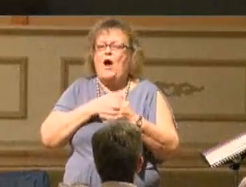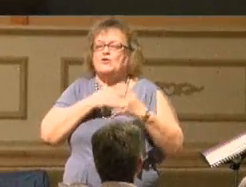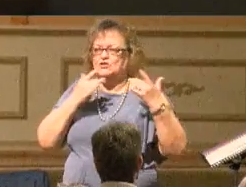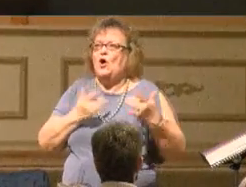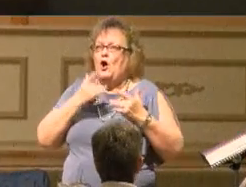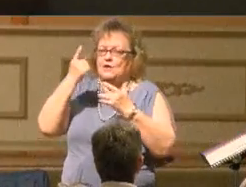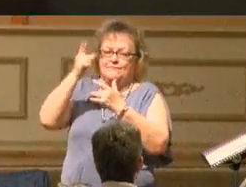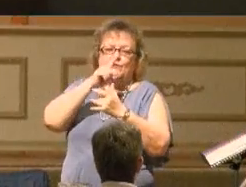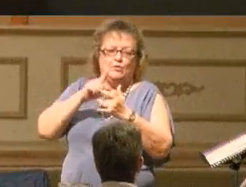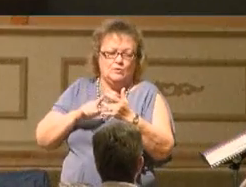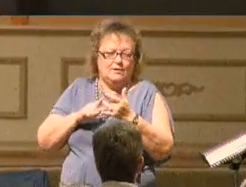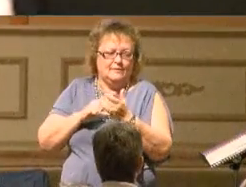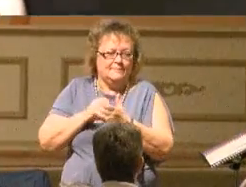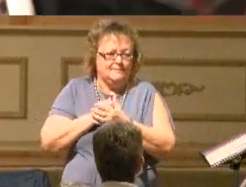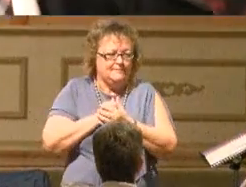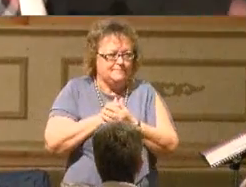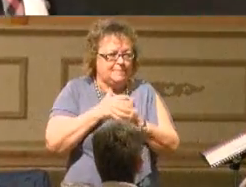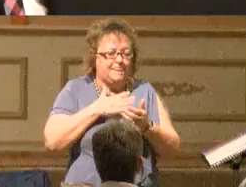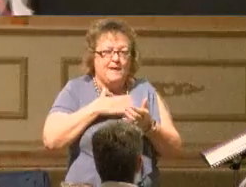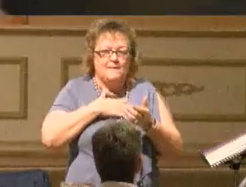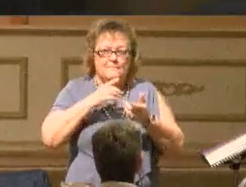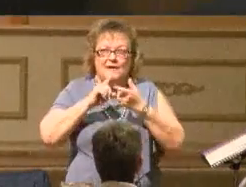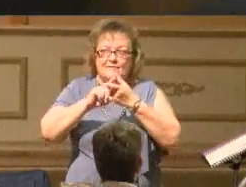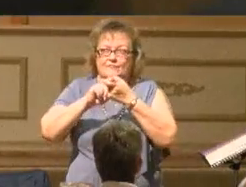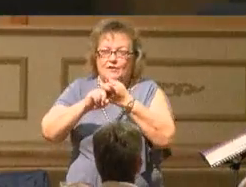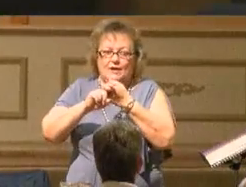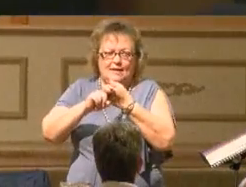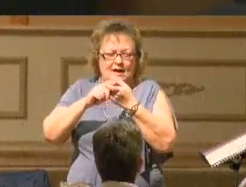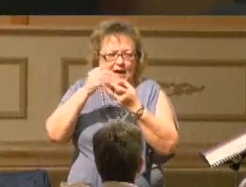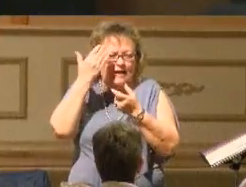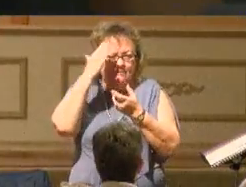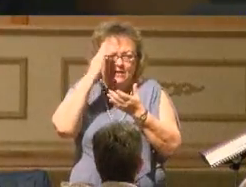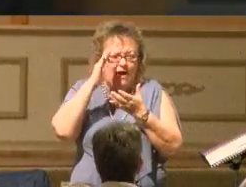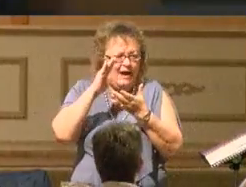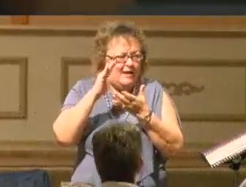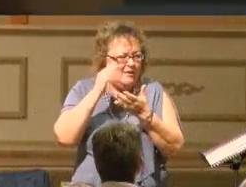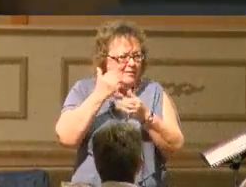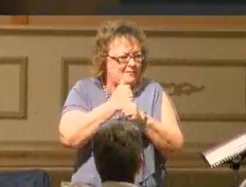My friend, I don't know how to make it any more clear.